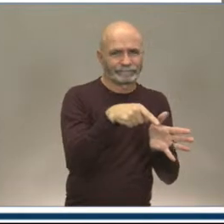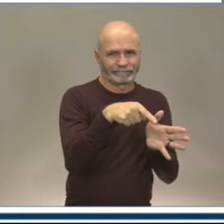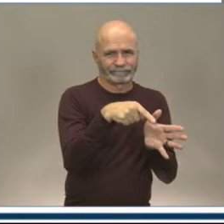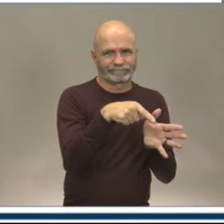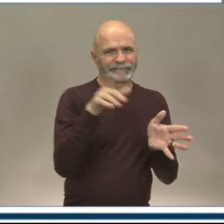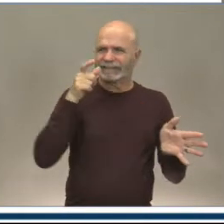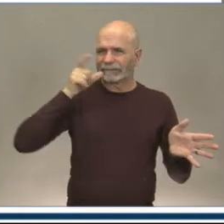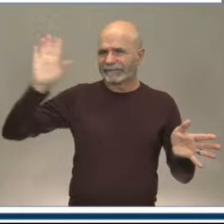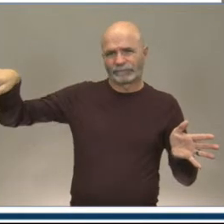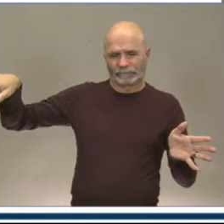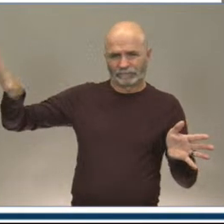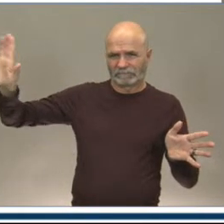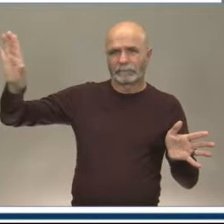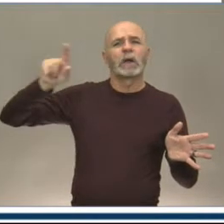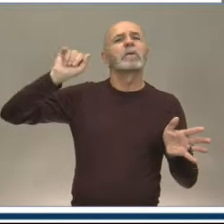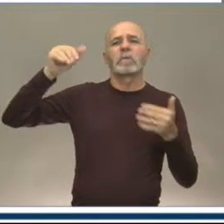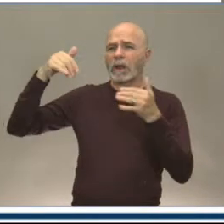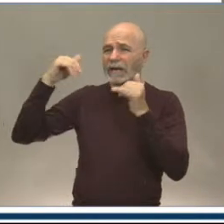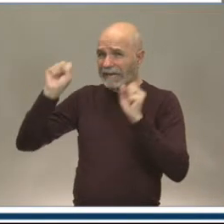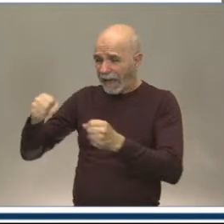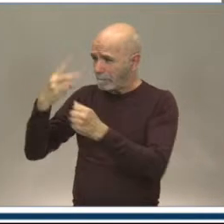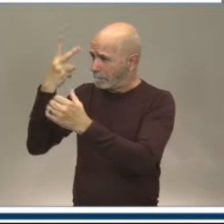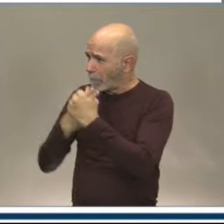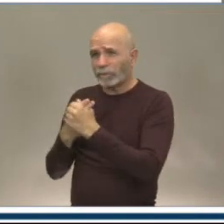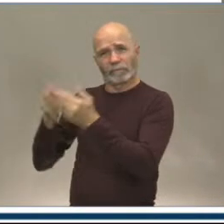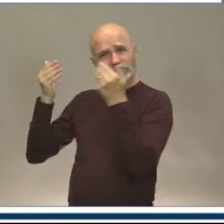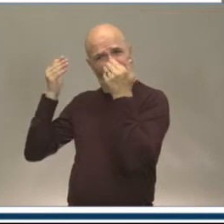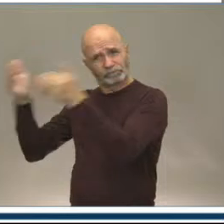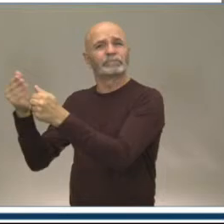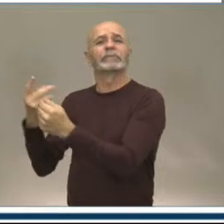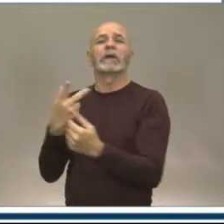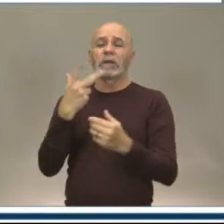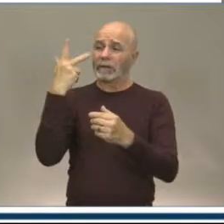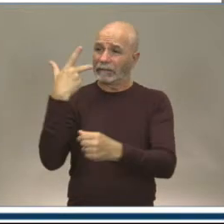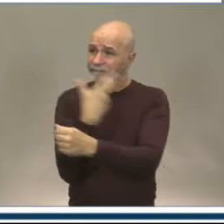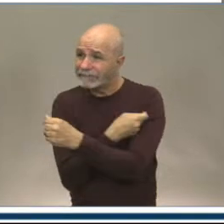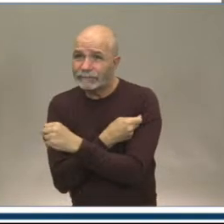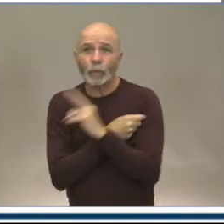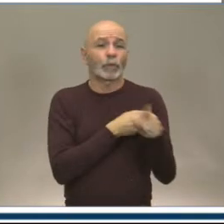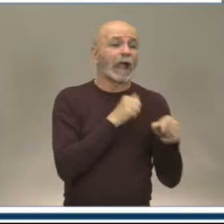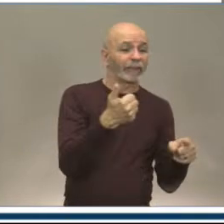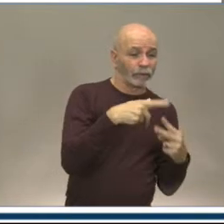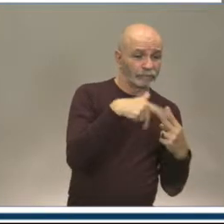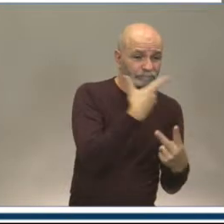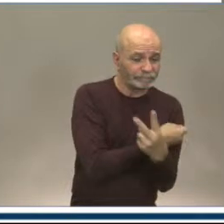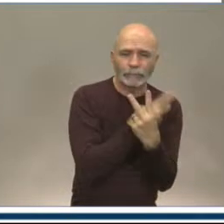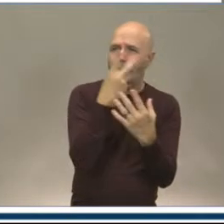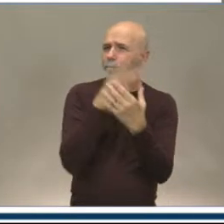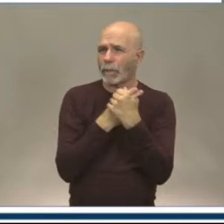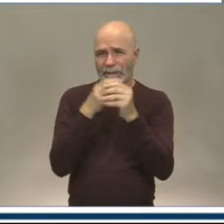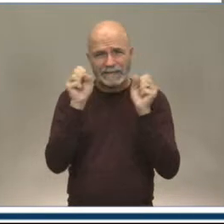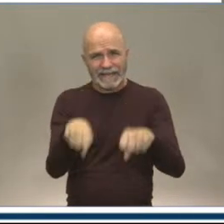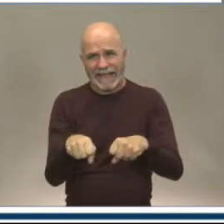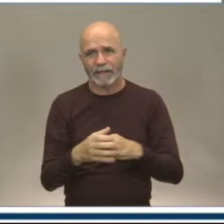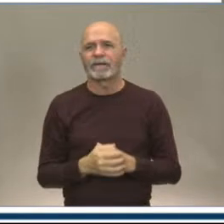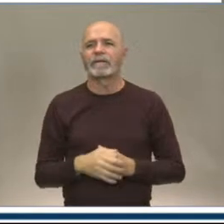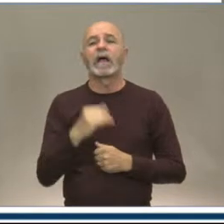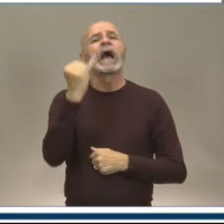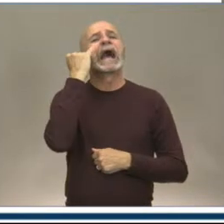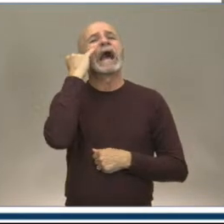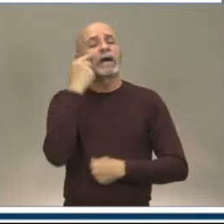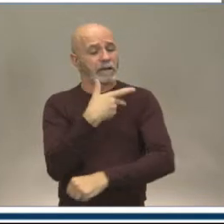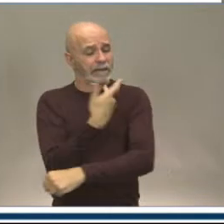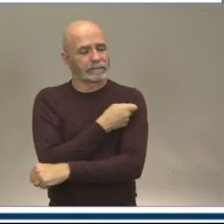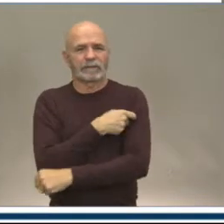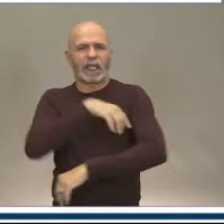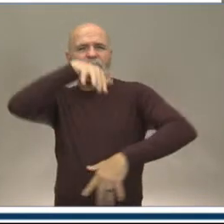Children and youth, like adults, may experience mild side effects like sore muscles, feeling fatigue, mild fever, or a sore arm where the vaccine was